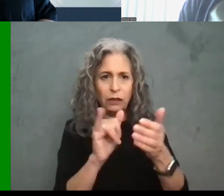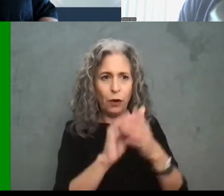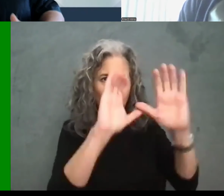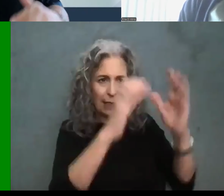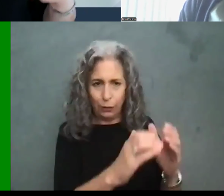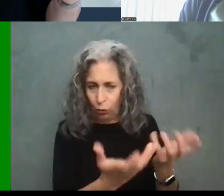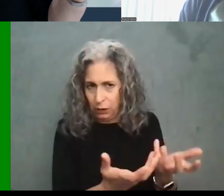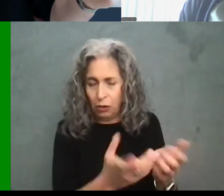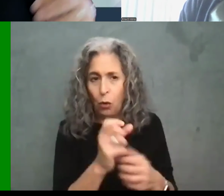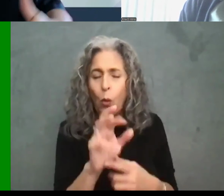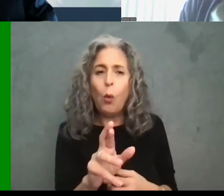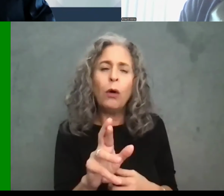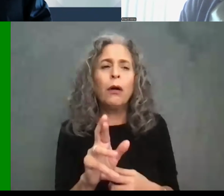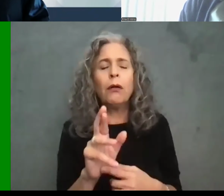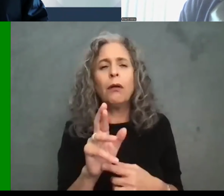categories, or is it